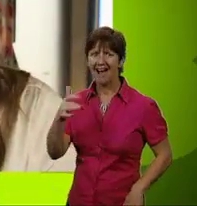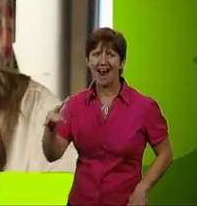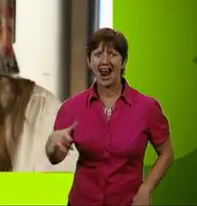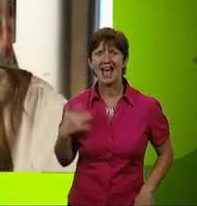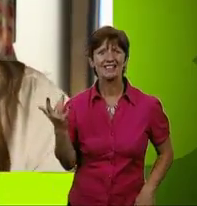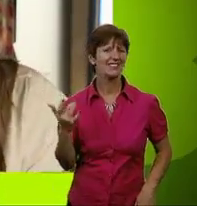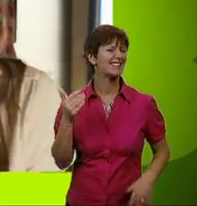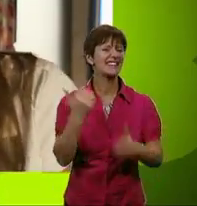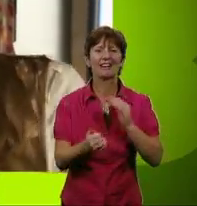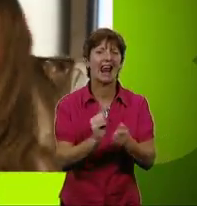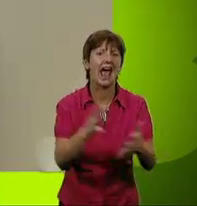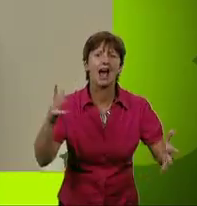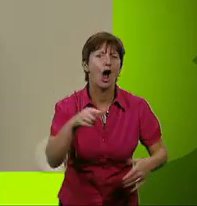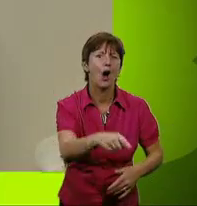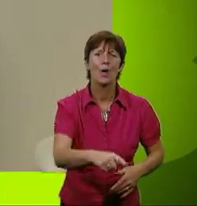is never.